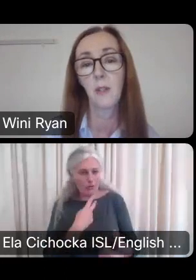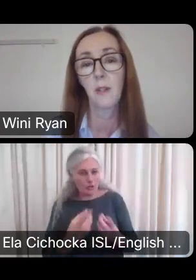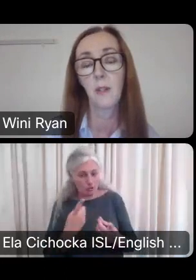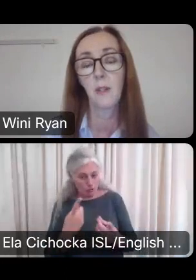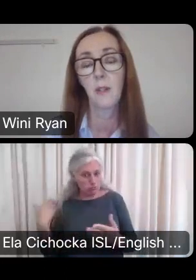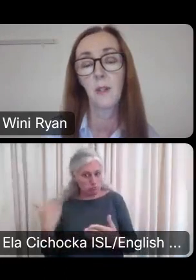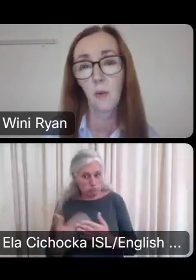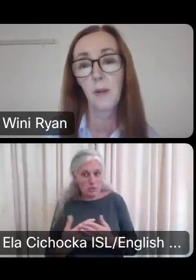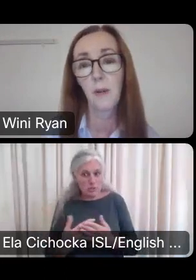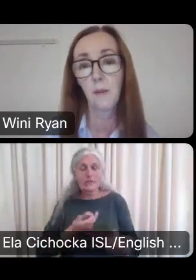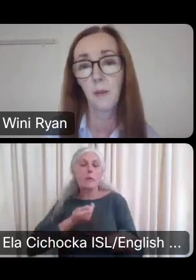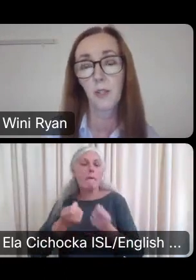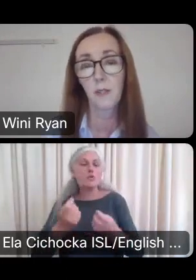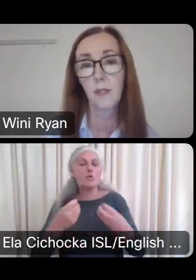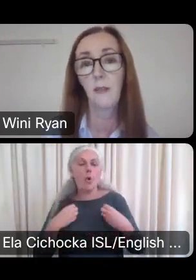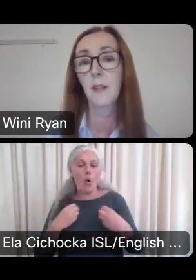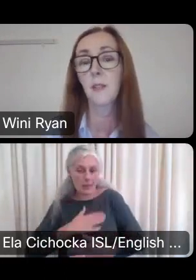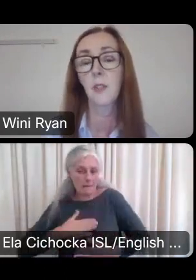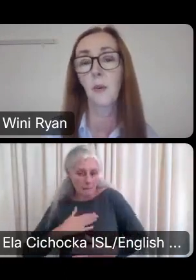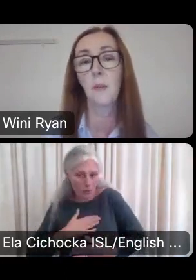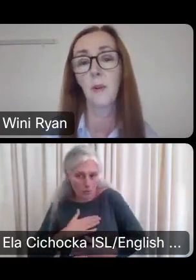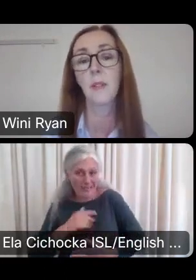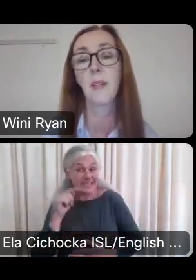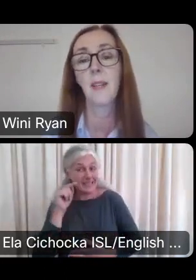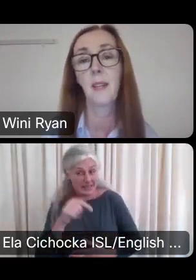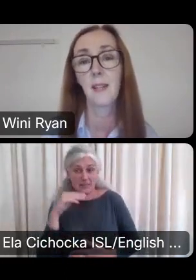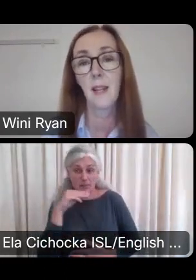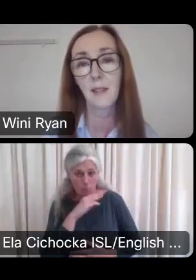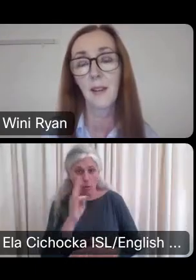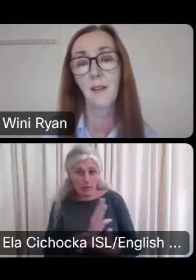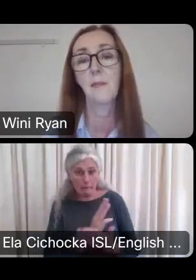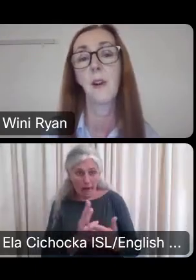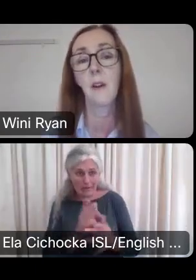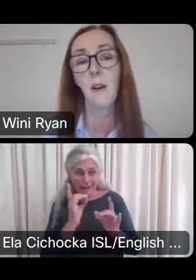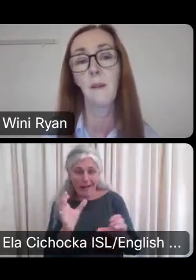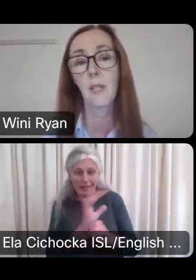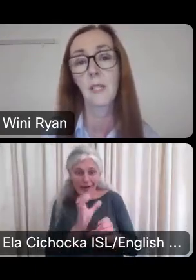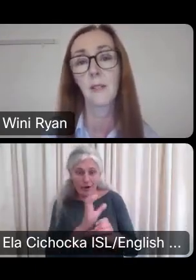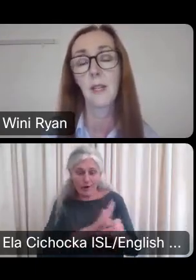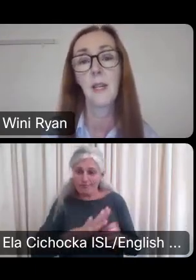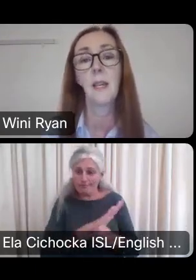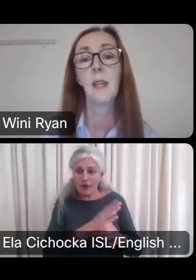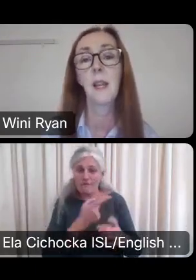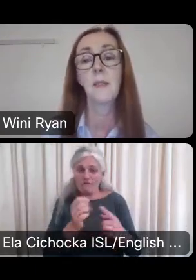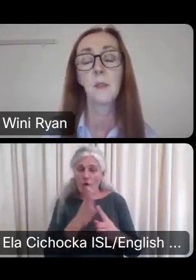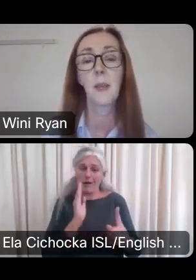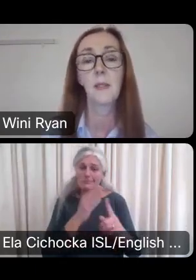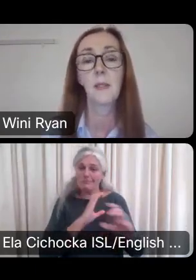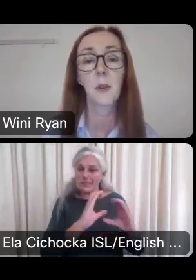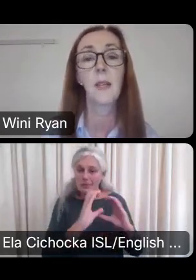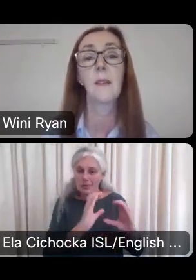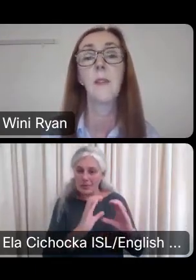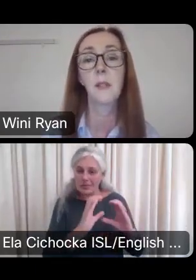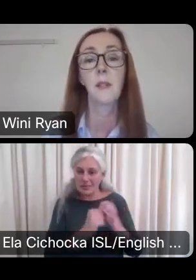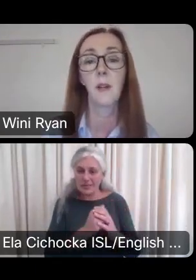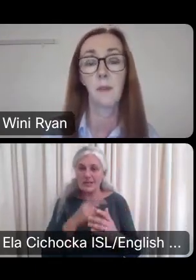manage your own emotions? And this is so important in healthcare for our conversations. And in the space that you're